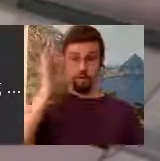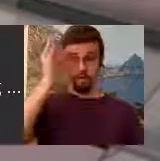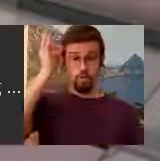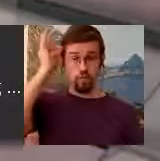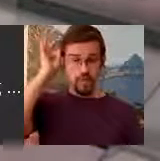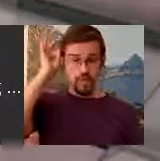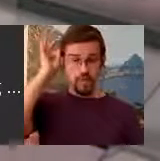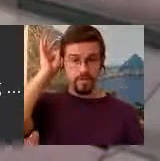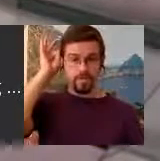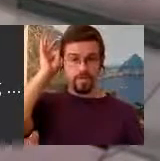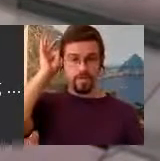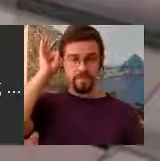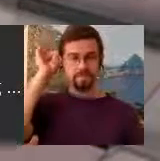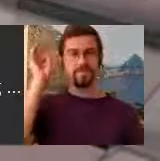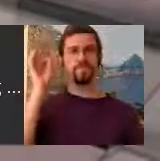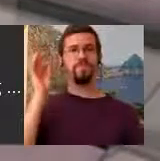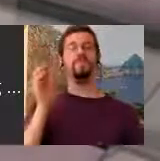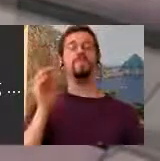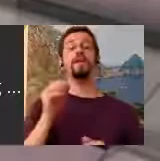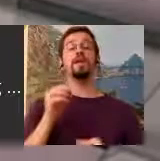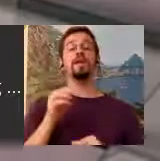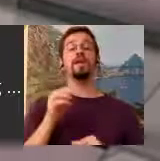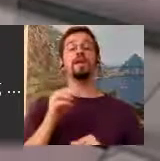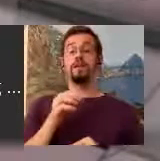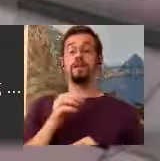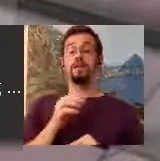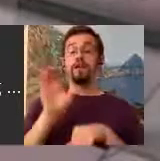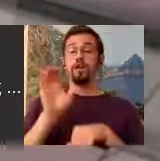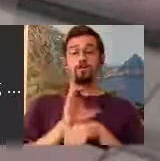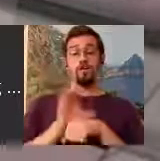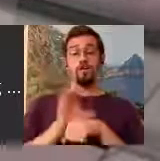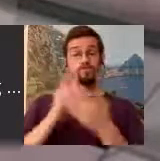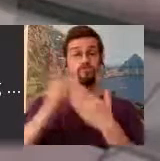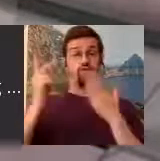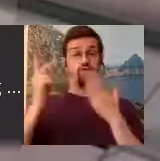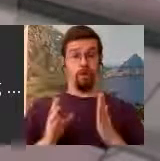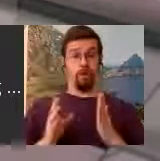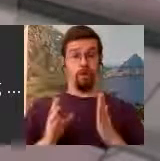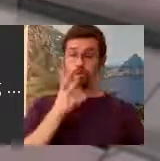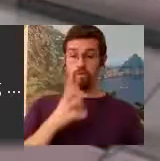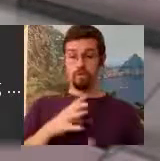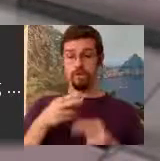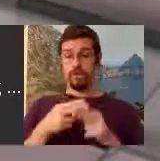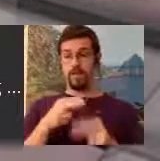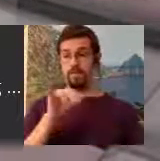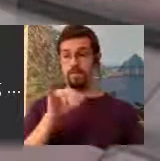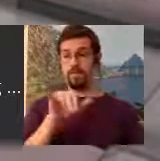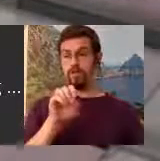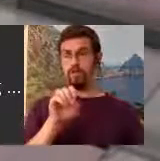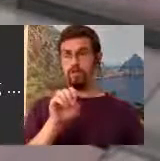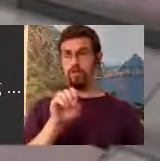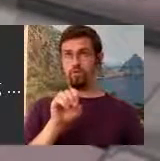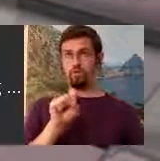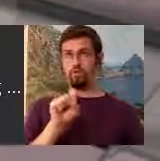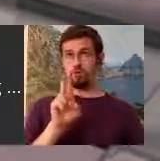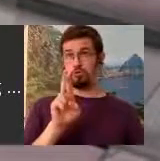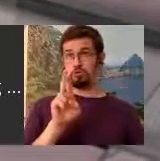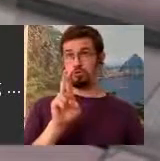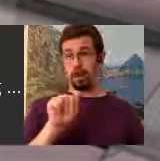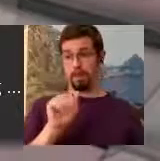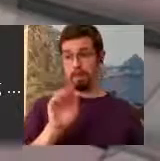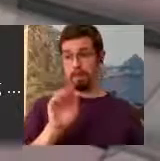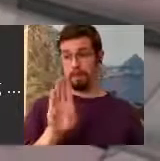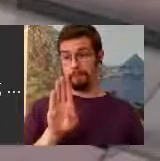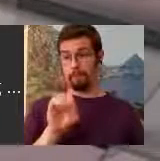There's a computer programmer named Yosra Bouzid. I hope I didn't mispronounce that. And